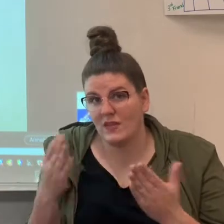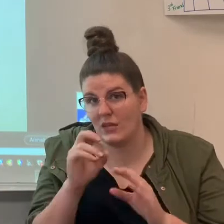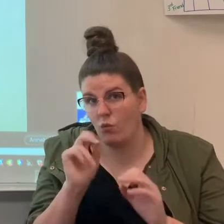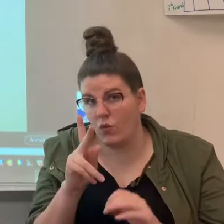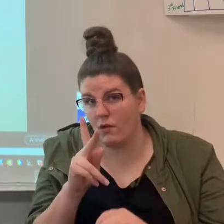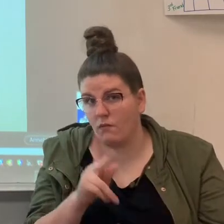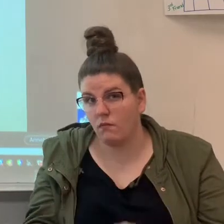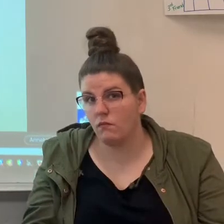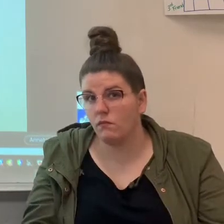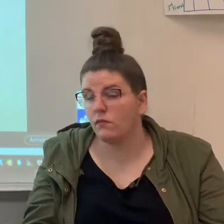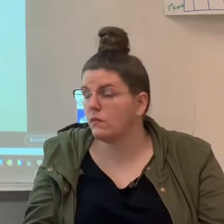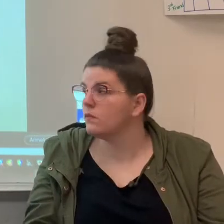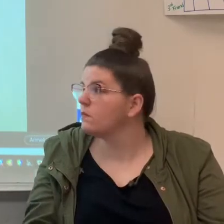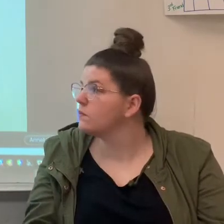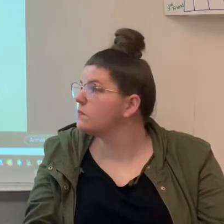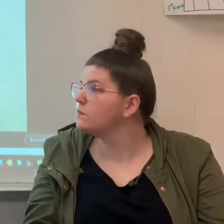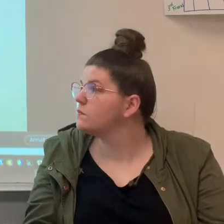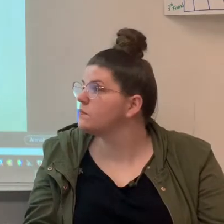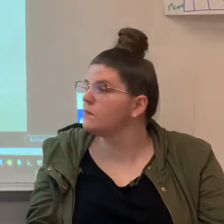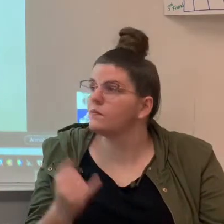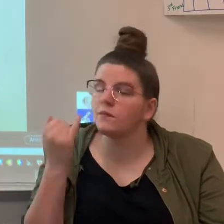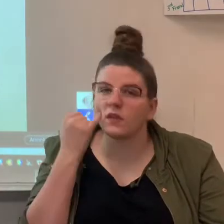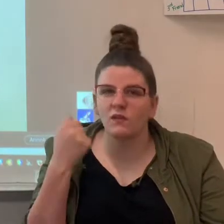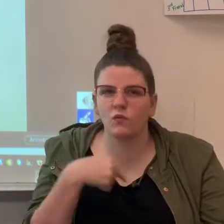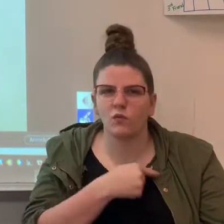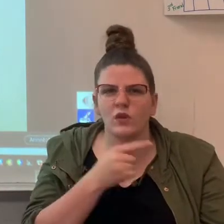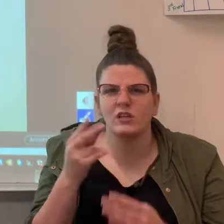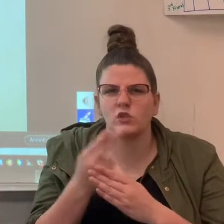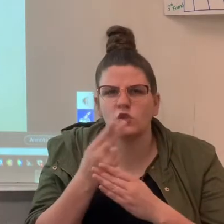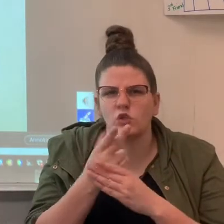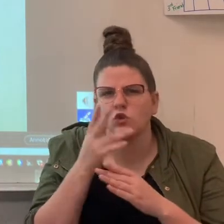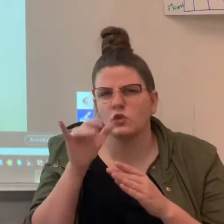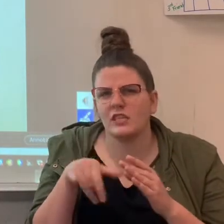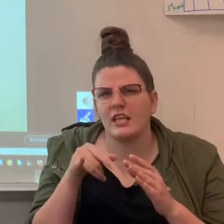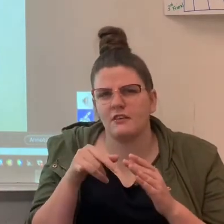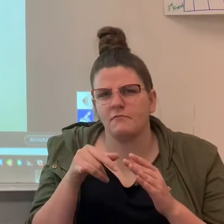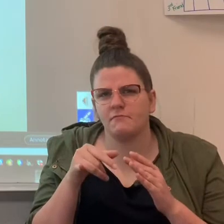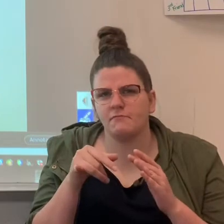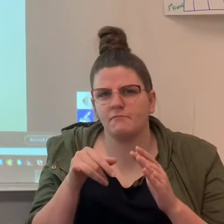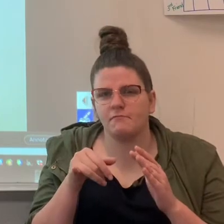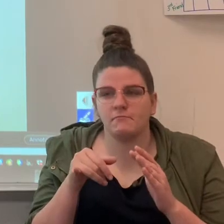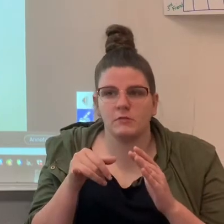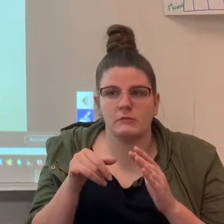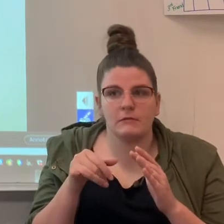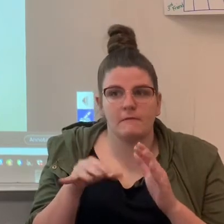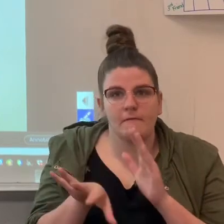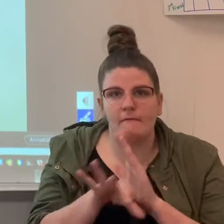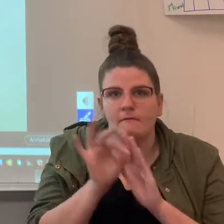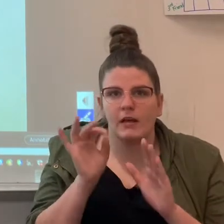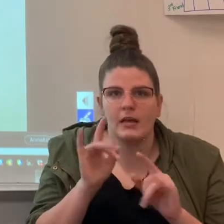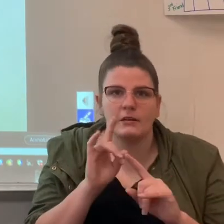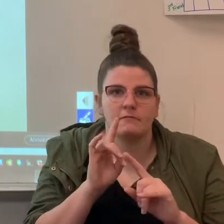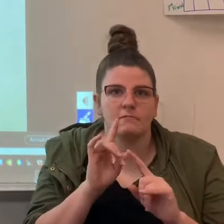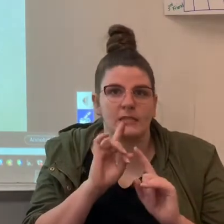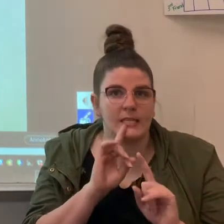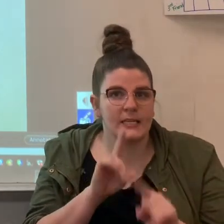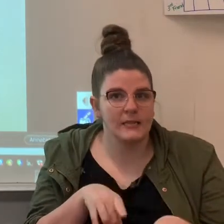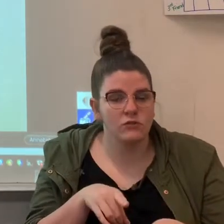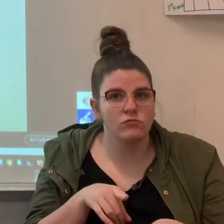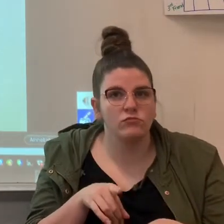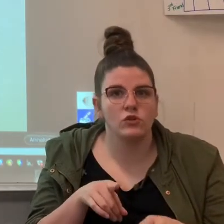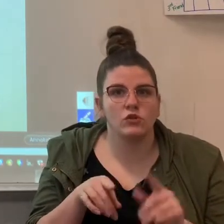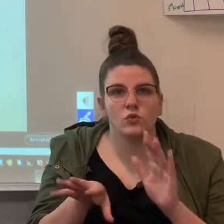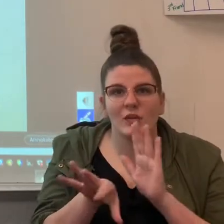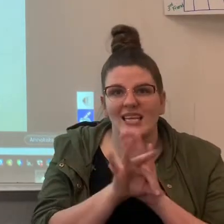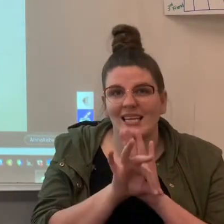okay? So if we were to use this to come up with what our total is, we would only count our double